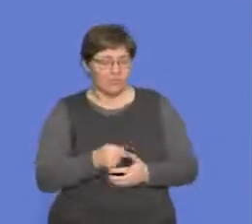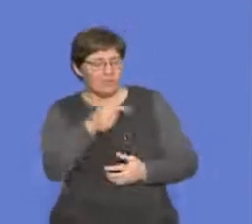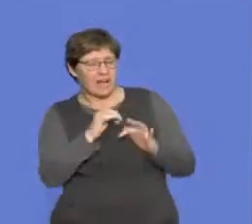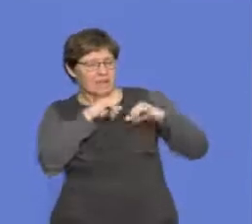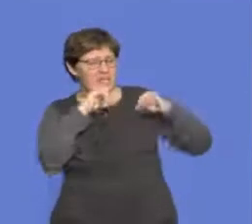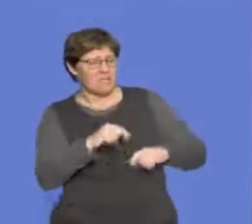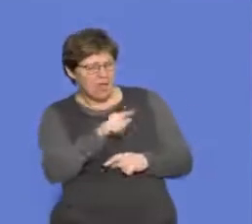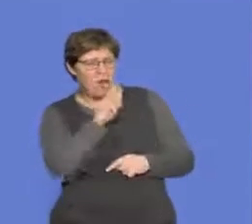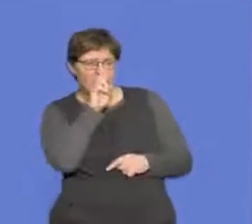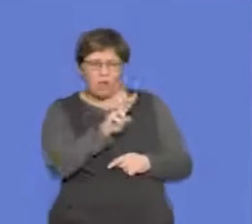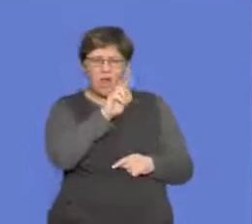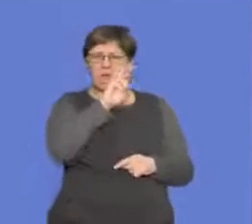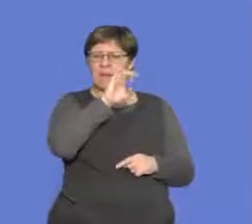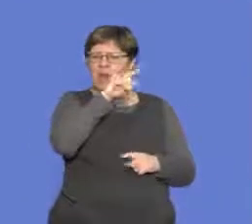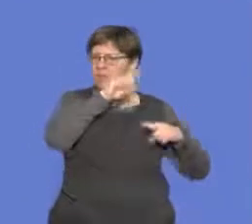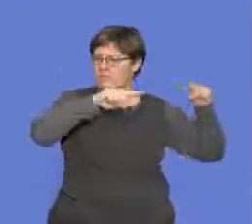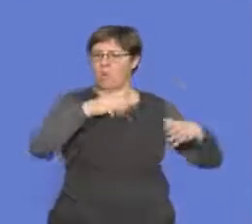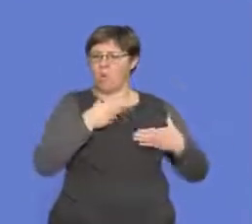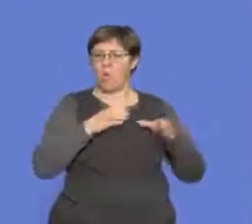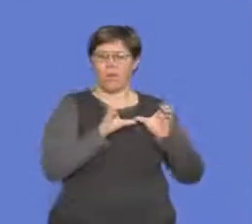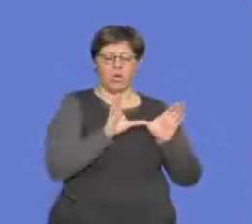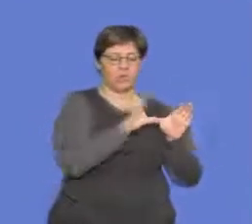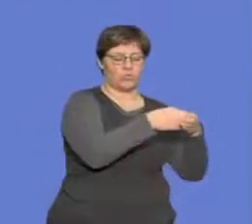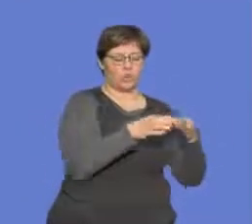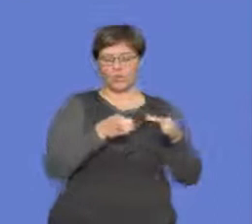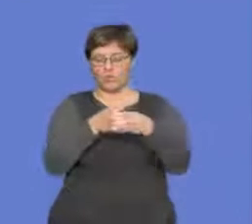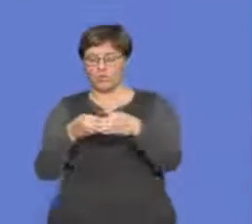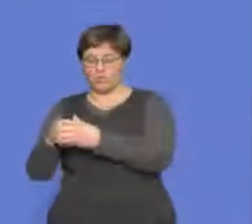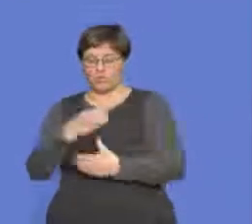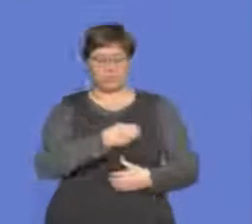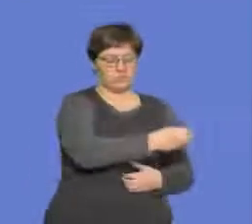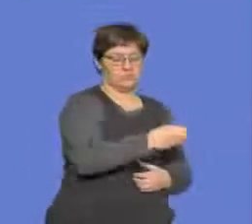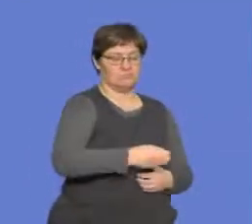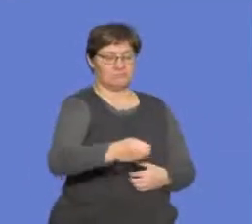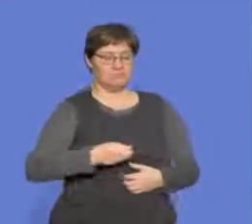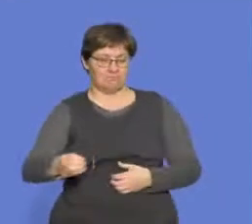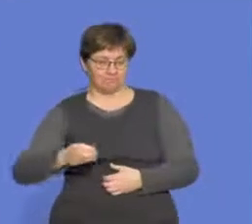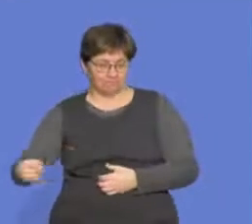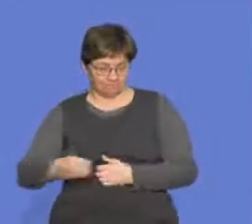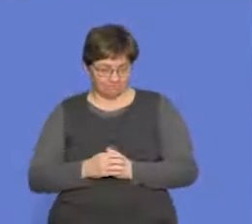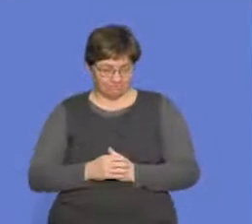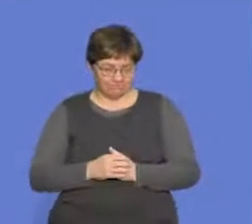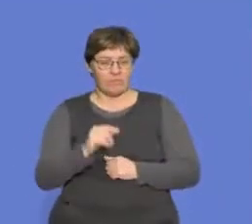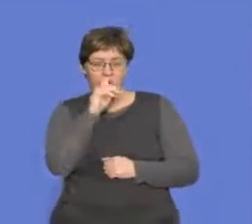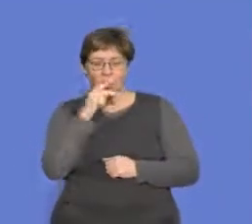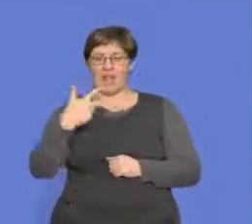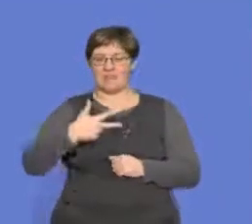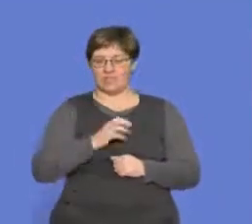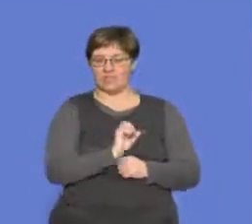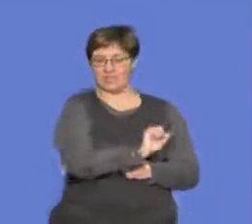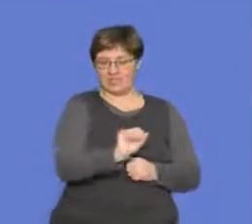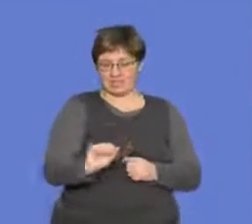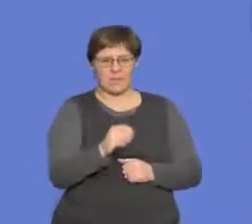system where we're looking at the biodiversity and classifying them. Yes, in this part of the lesson, we're looking at the concept of